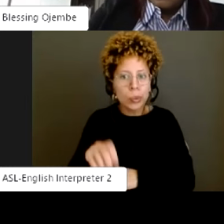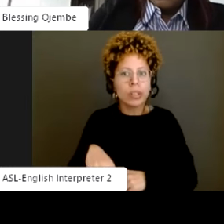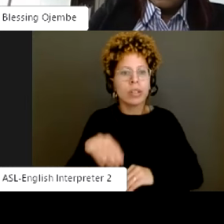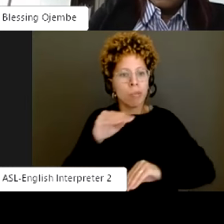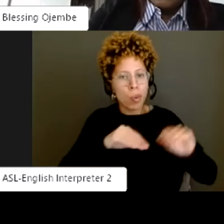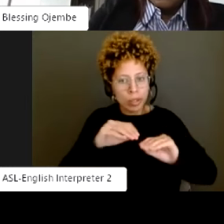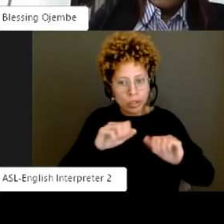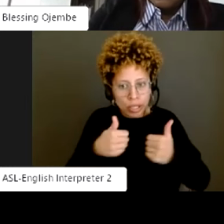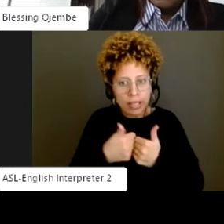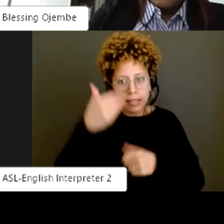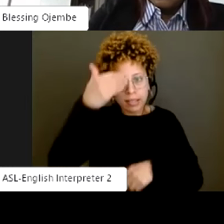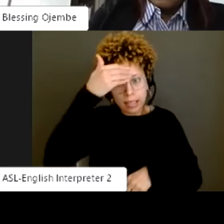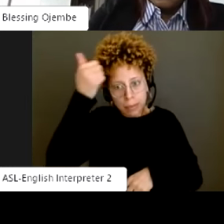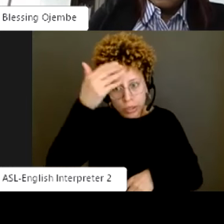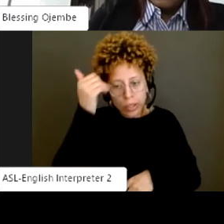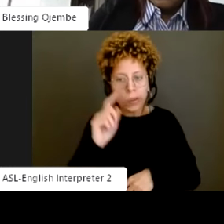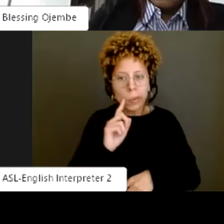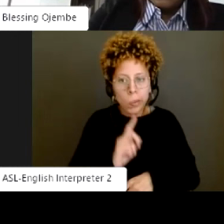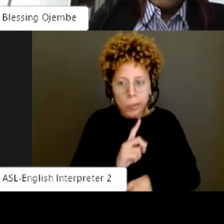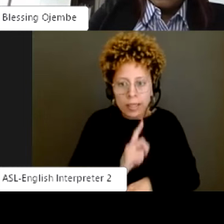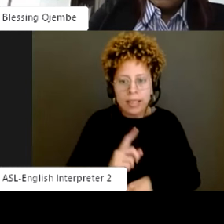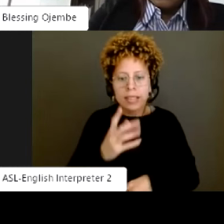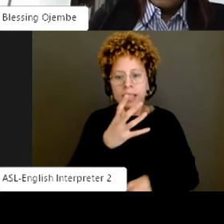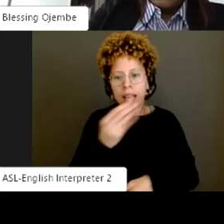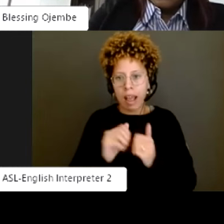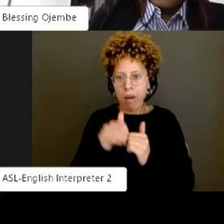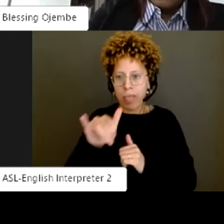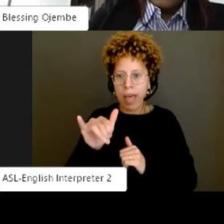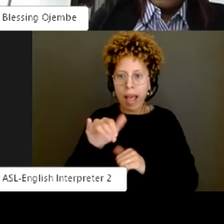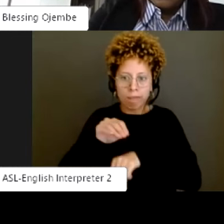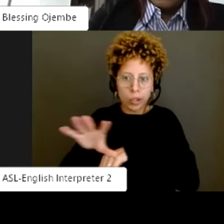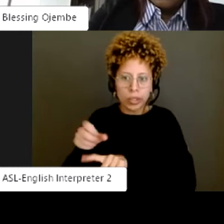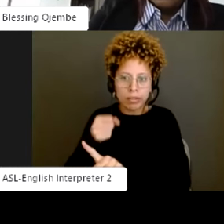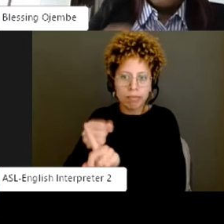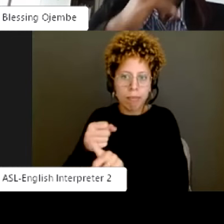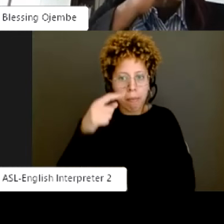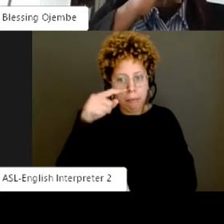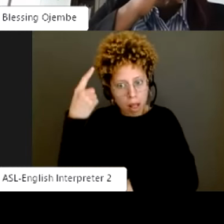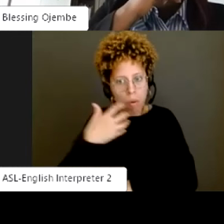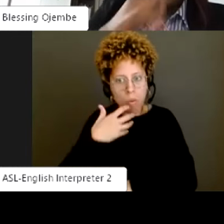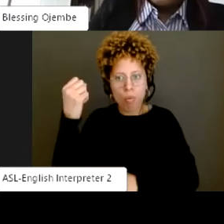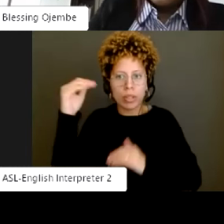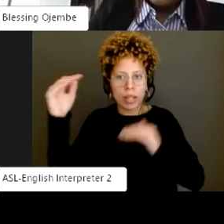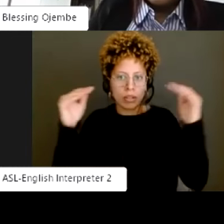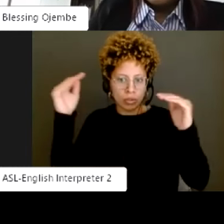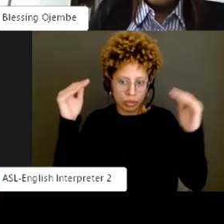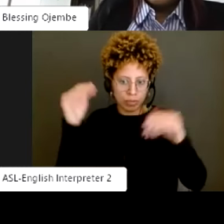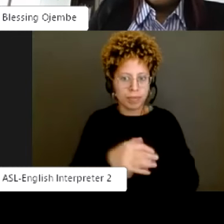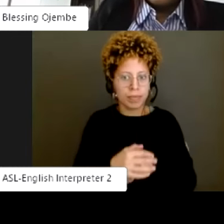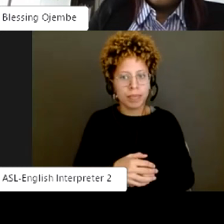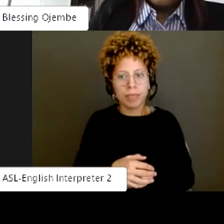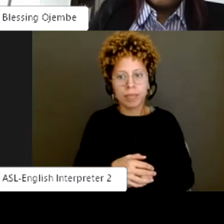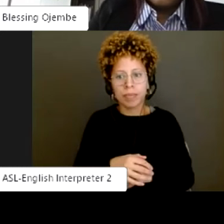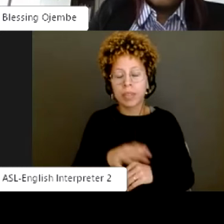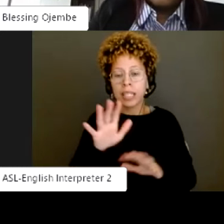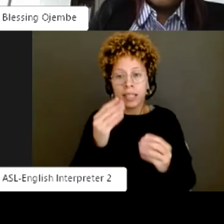dementia, and as well as a representation of how it influences Black older adults. I have to kind of like, as